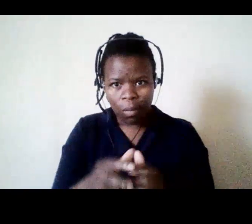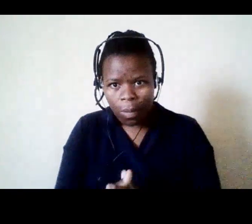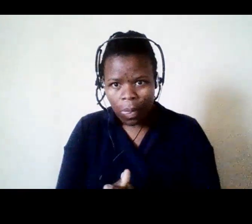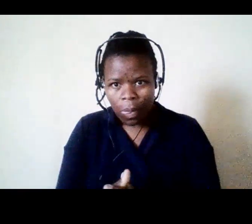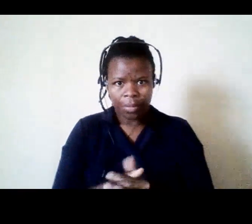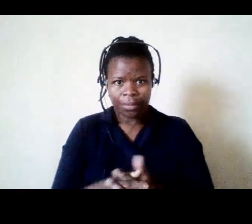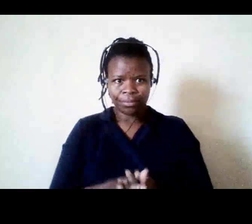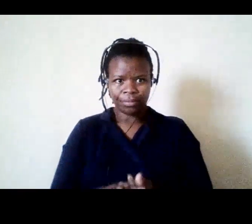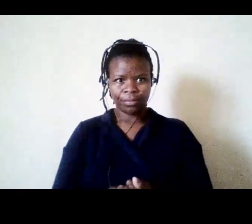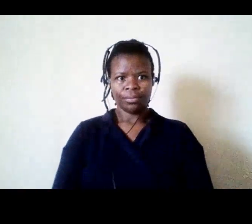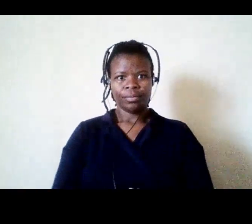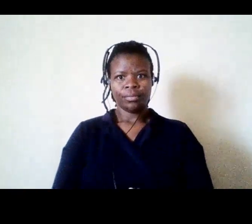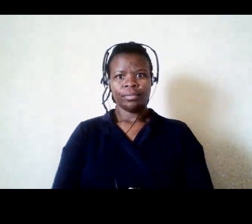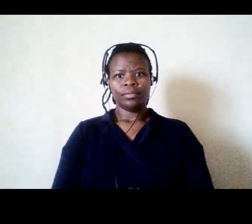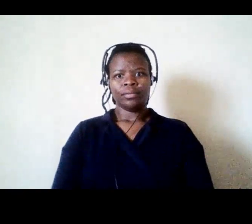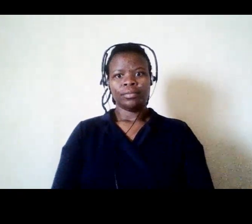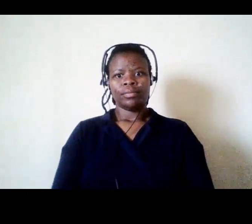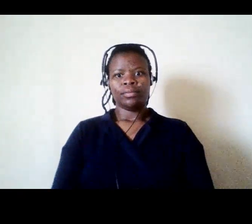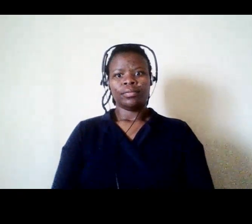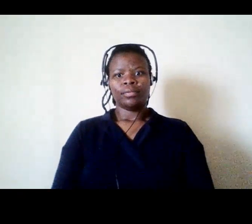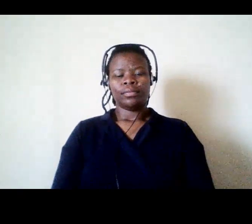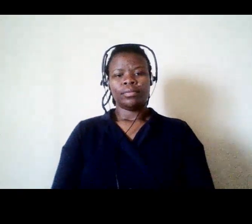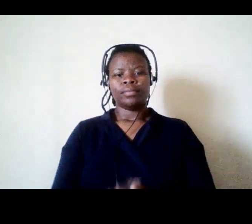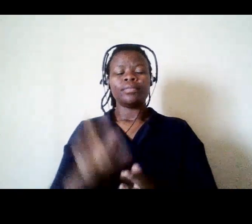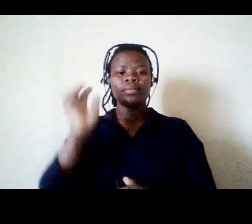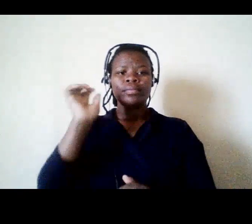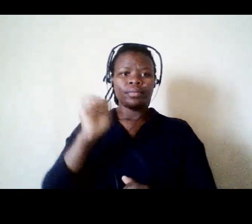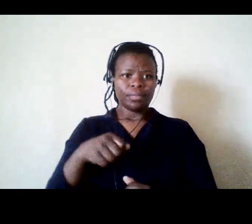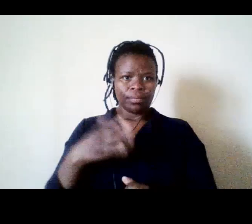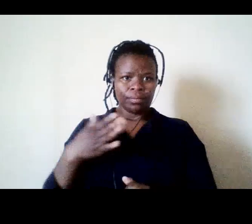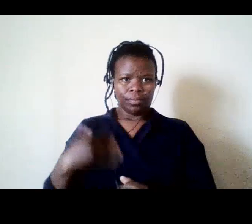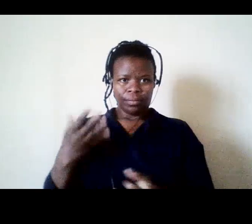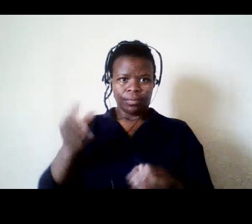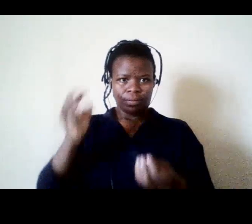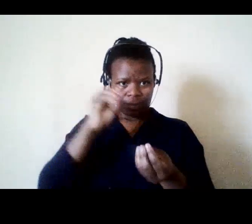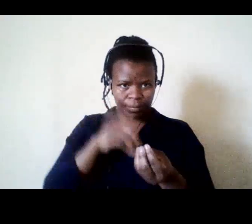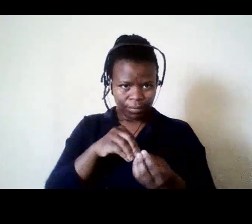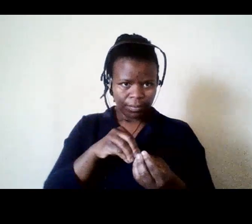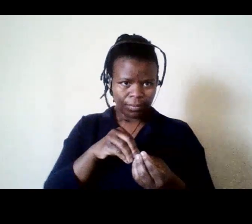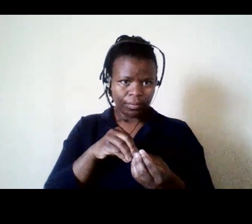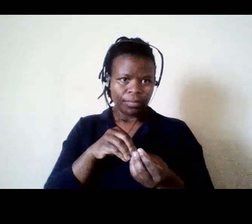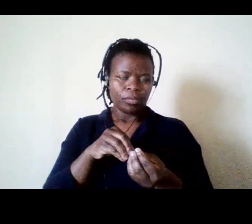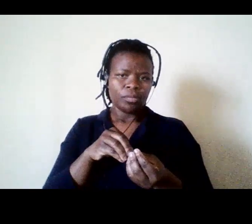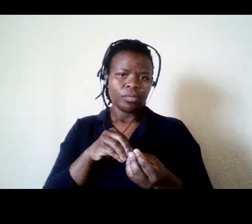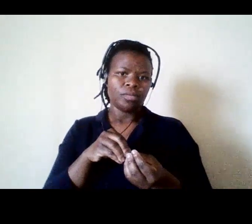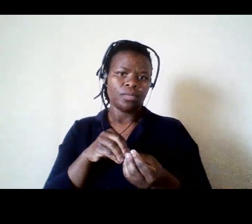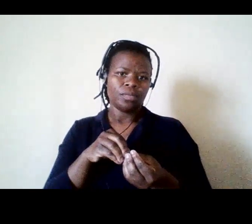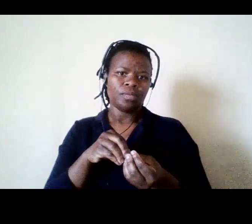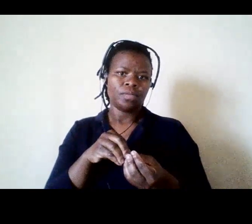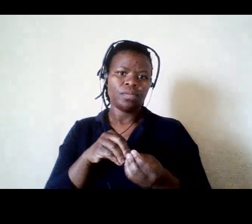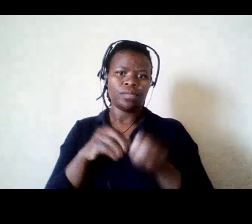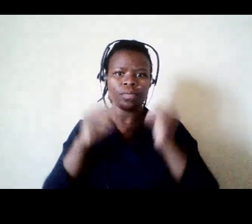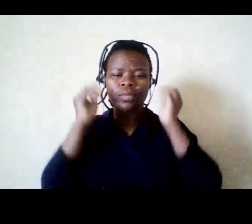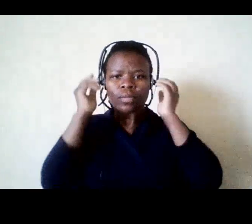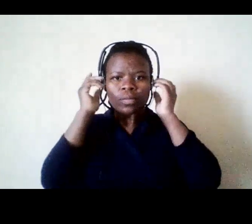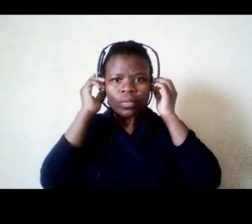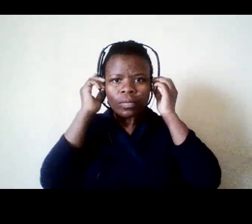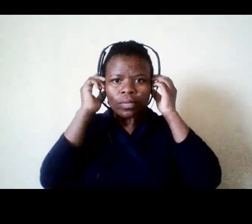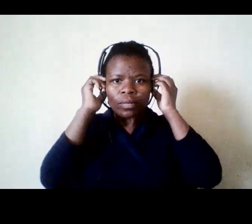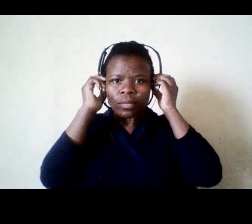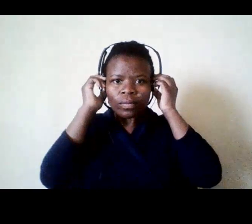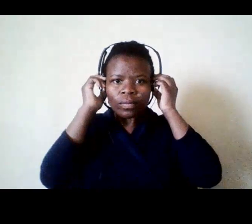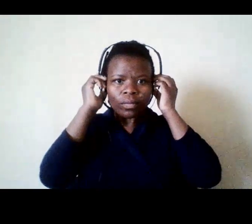Okay, I just want to add on what Chantal just said about the physiotherapy, focusing solely on the